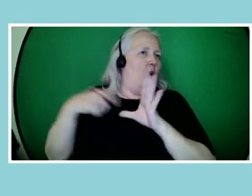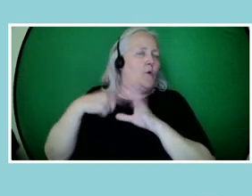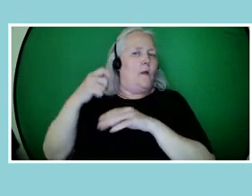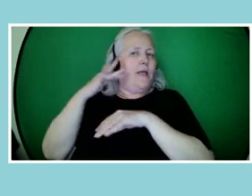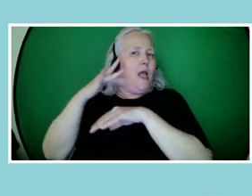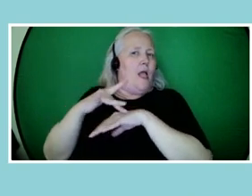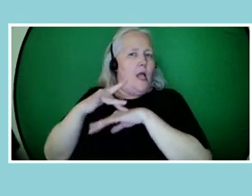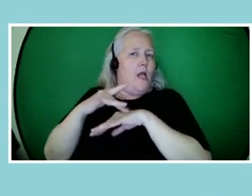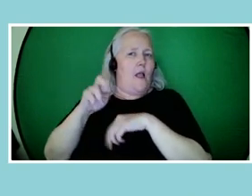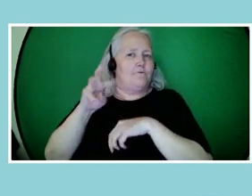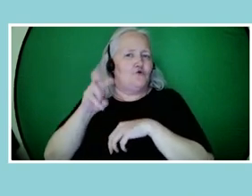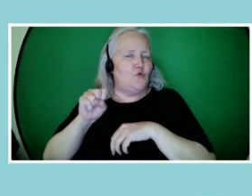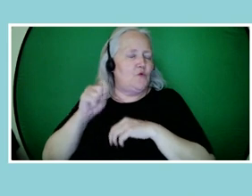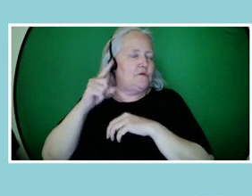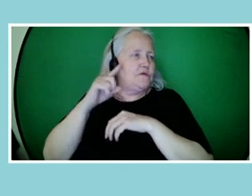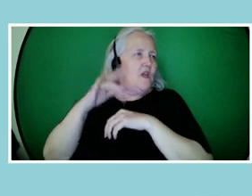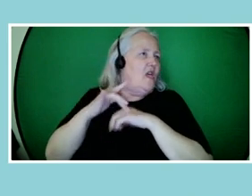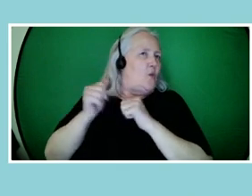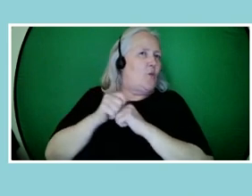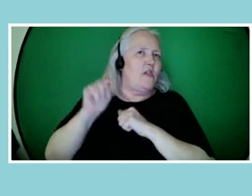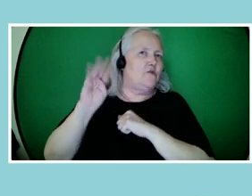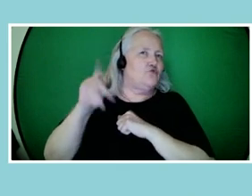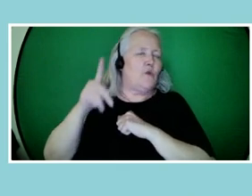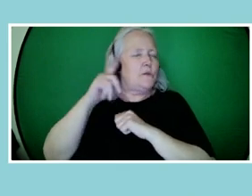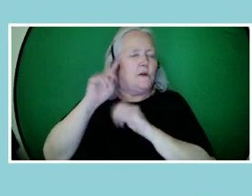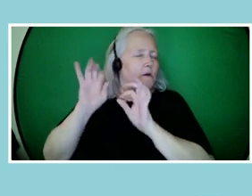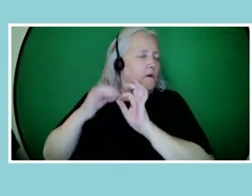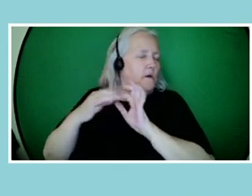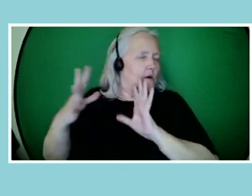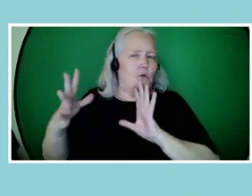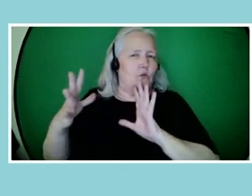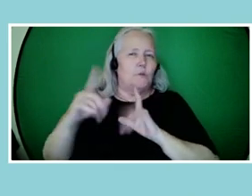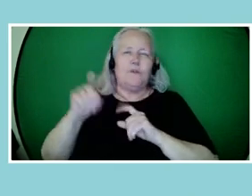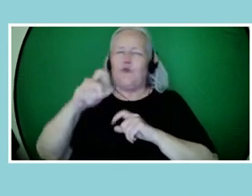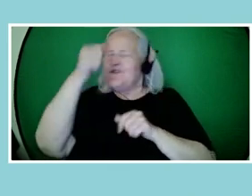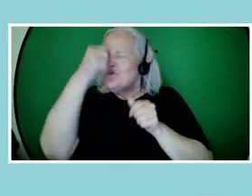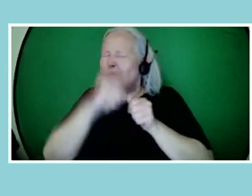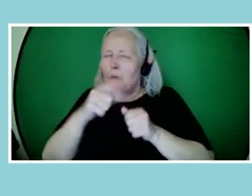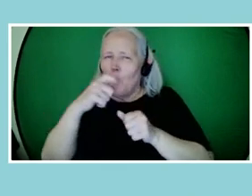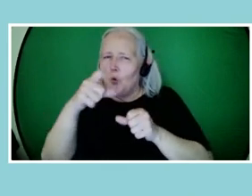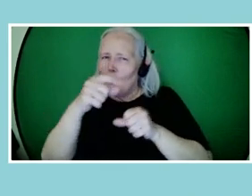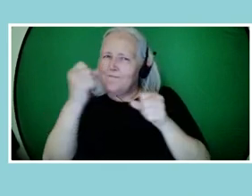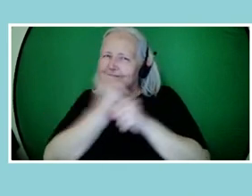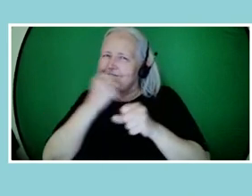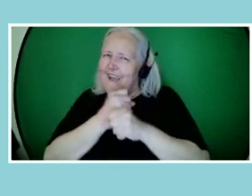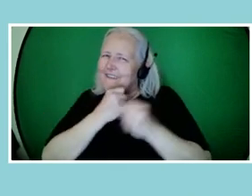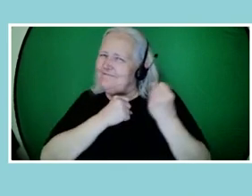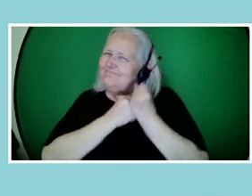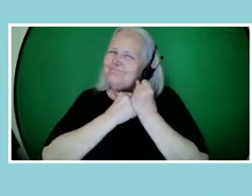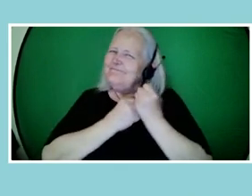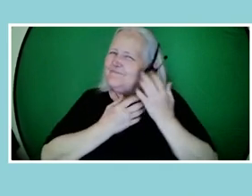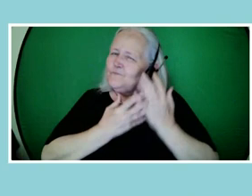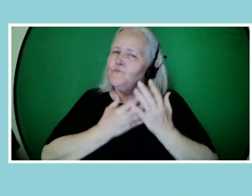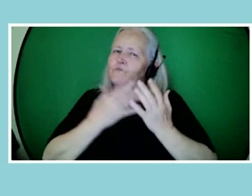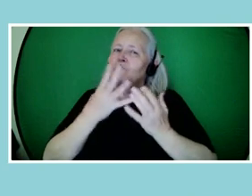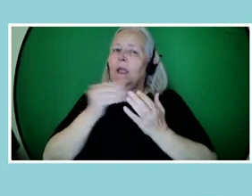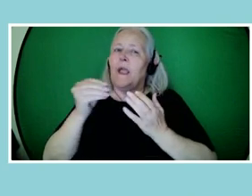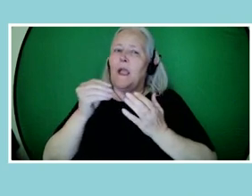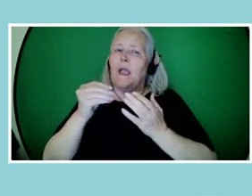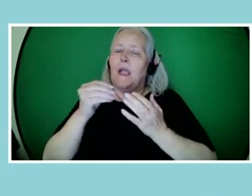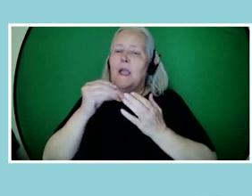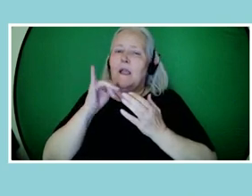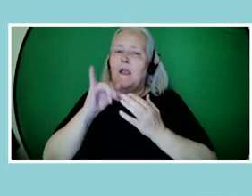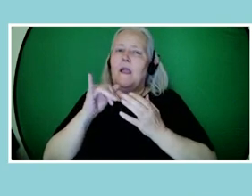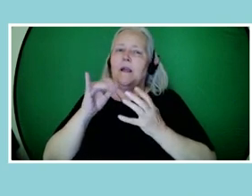and Trump. But focus on who you're fighting for, and remember that creating conditions of safety